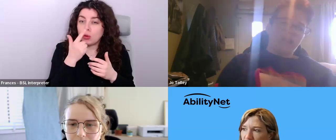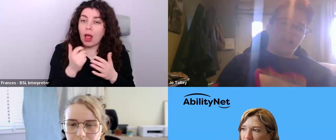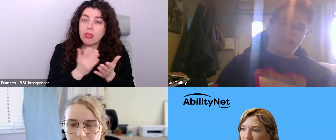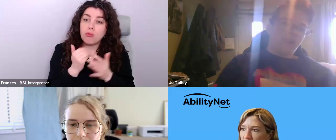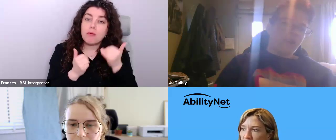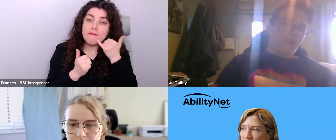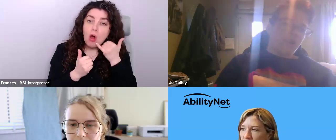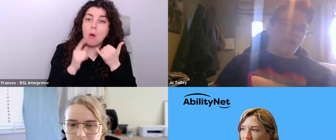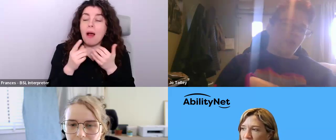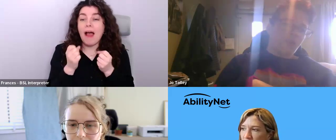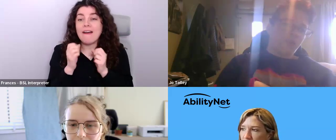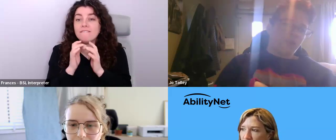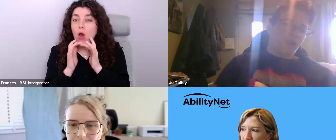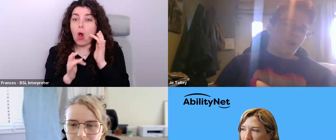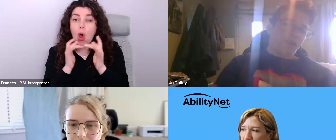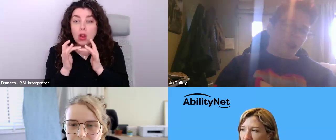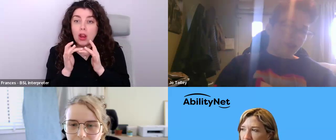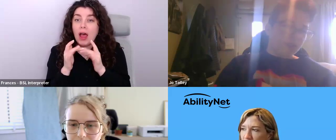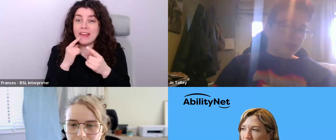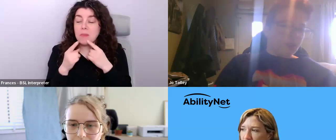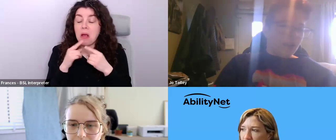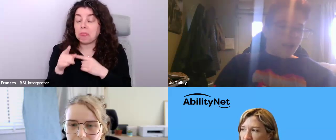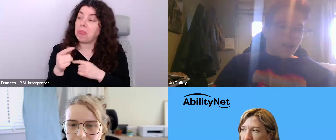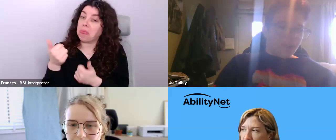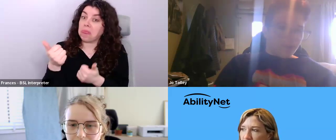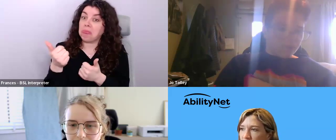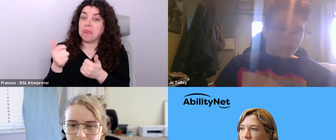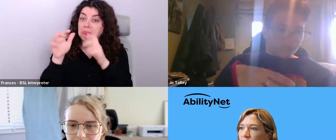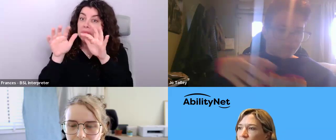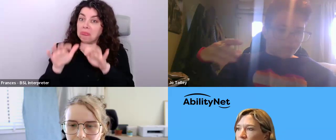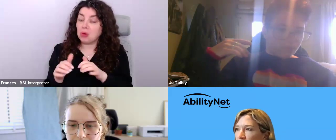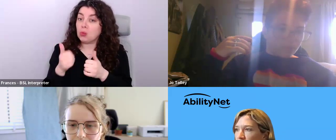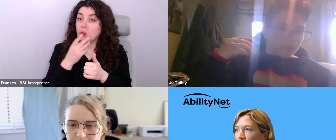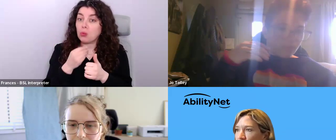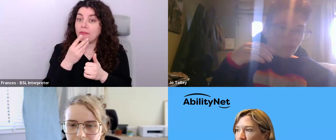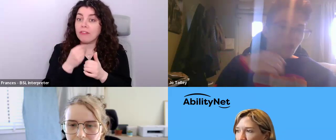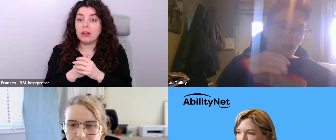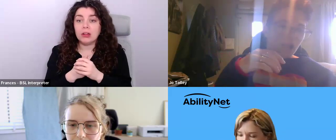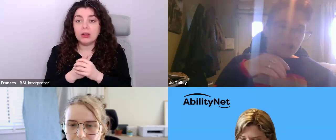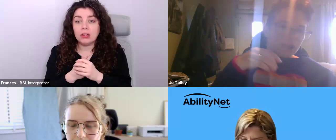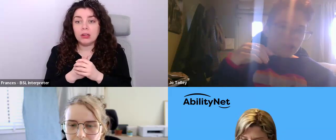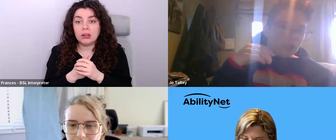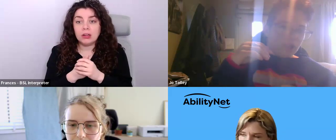online guidance is pretty good, I found. And